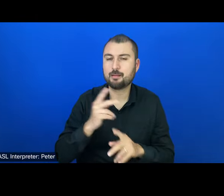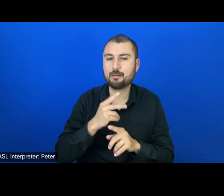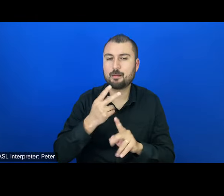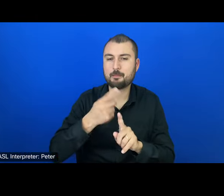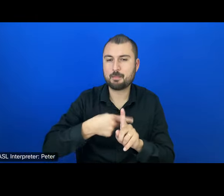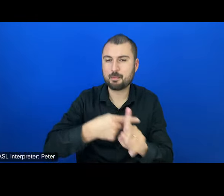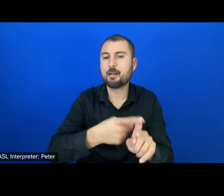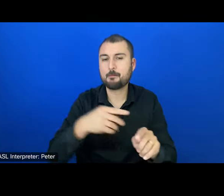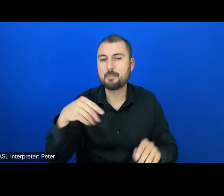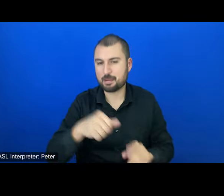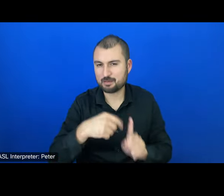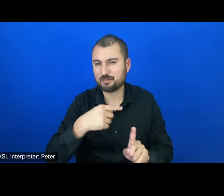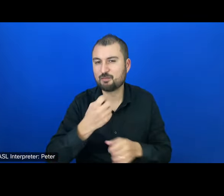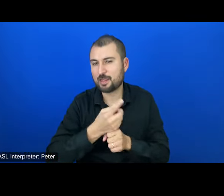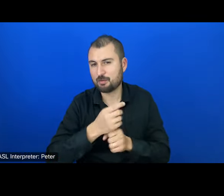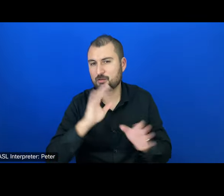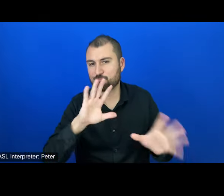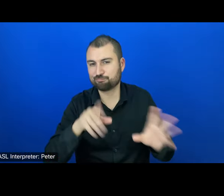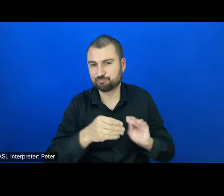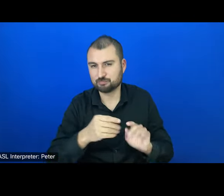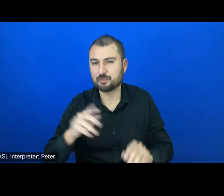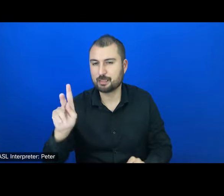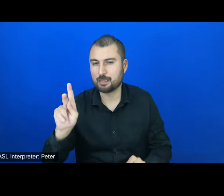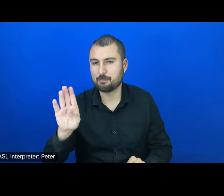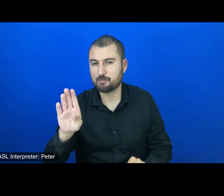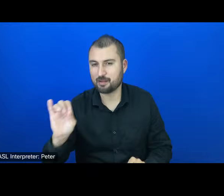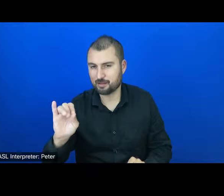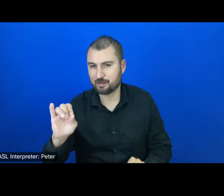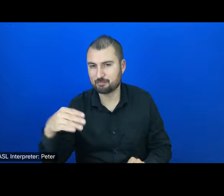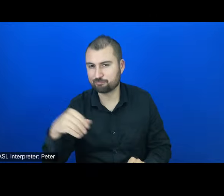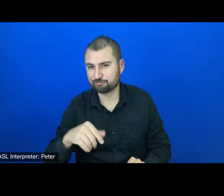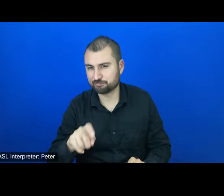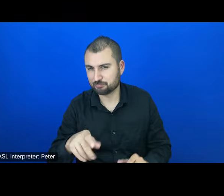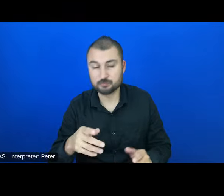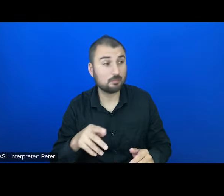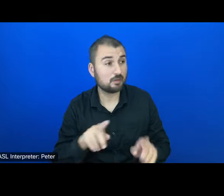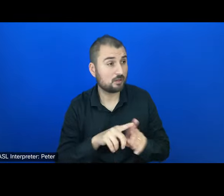then ultimately the big request in 28. So we have time.